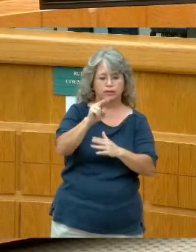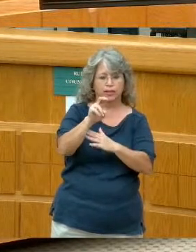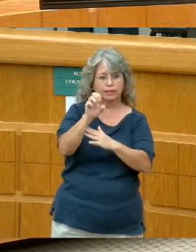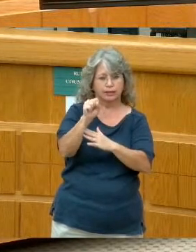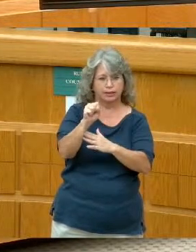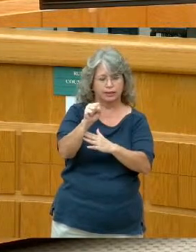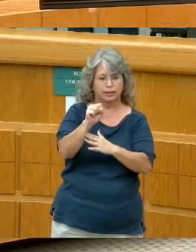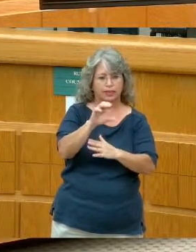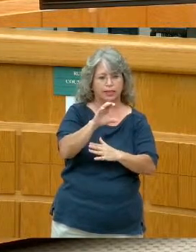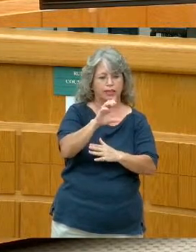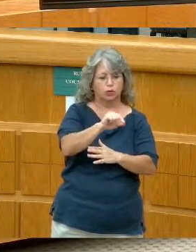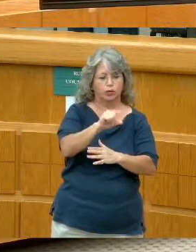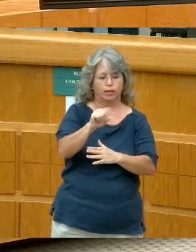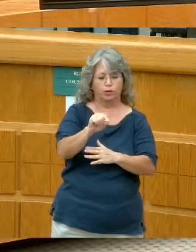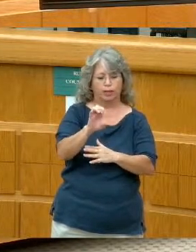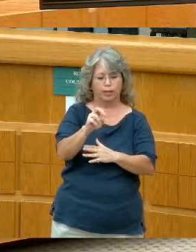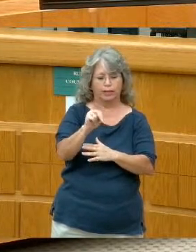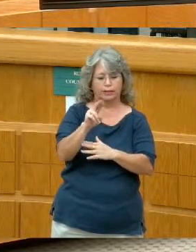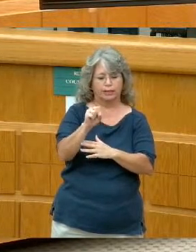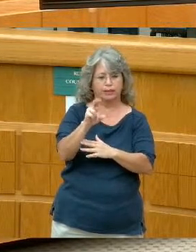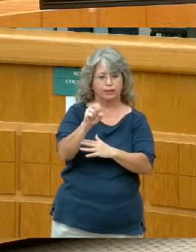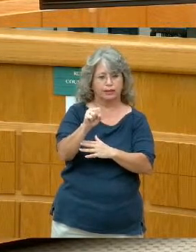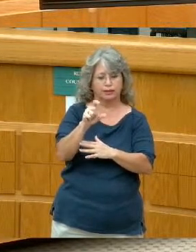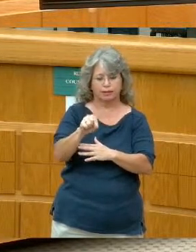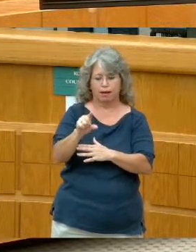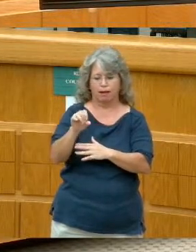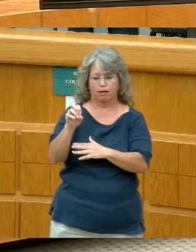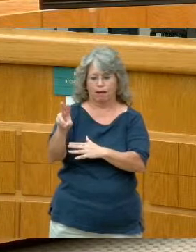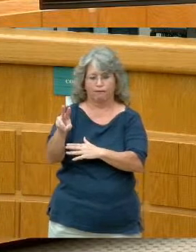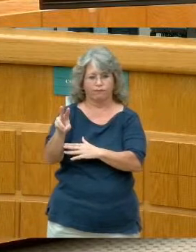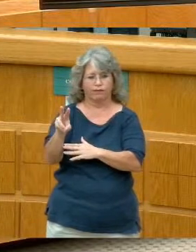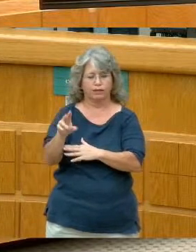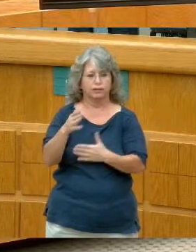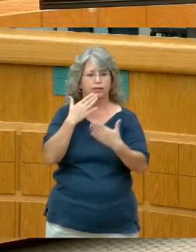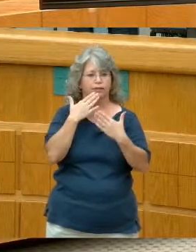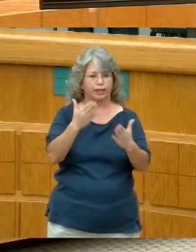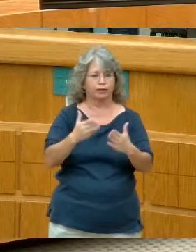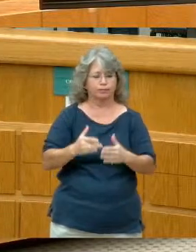at 2020census.gov. Thank you.